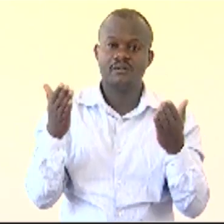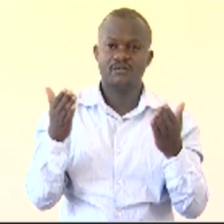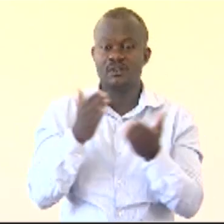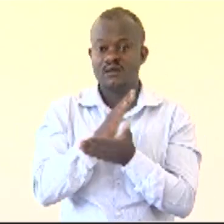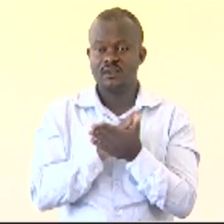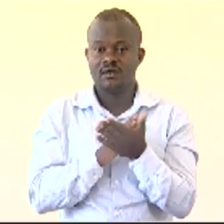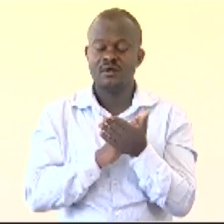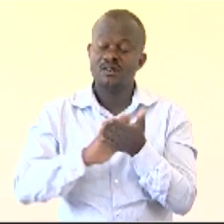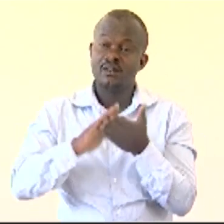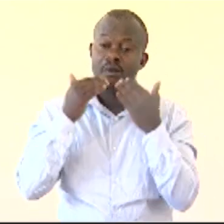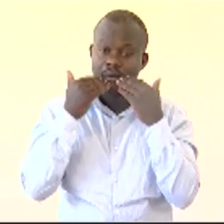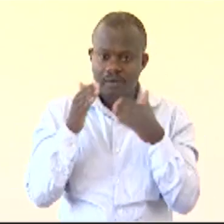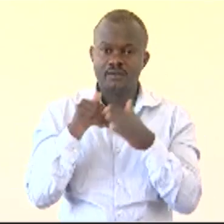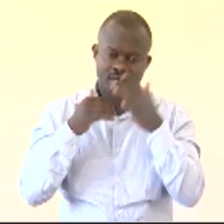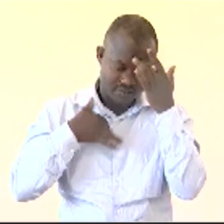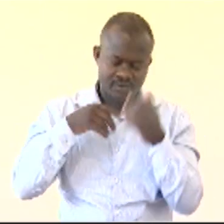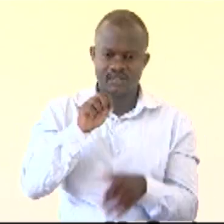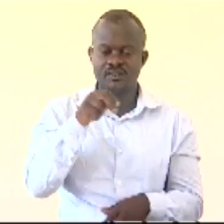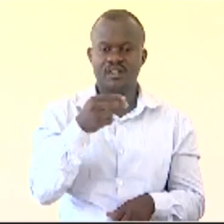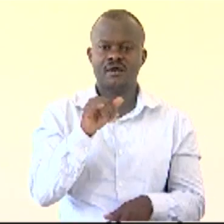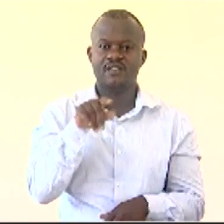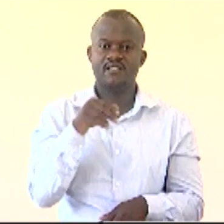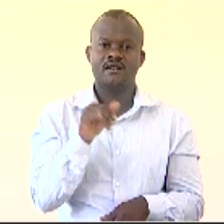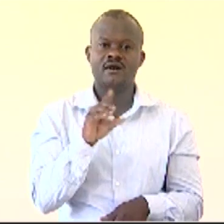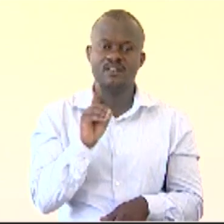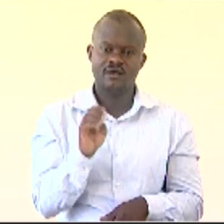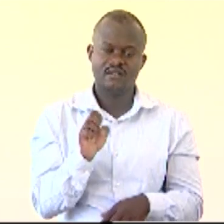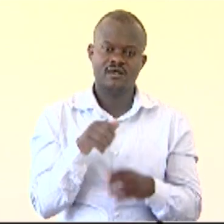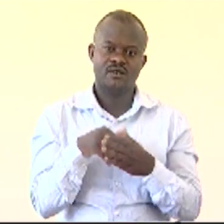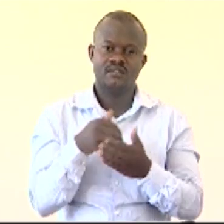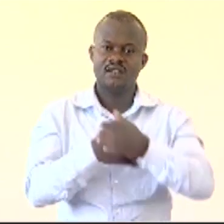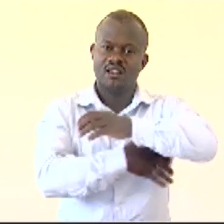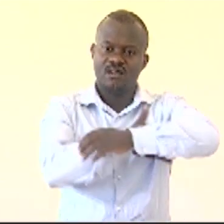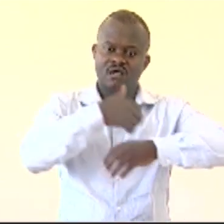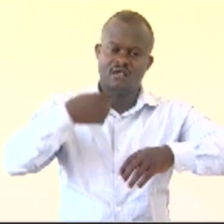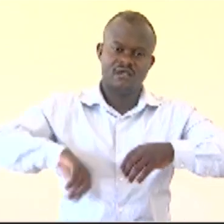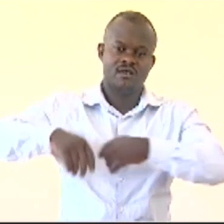likely to be contaminated with sewage wastes.